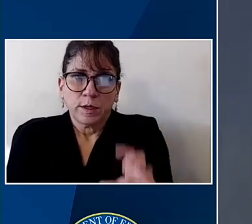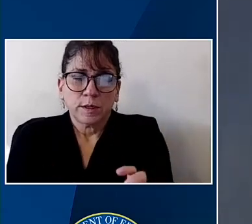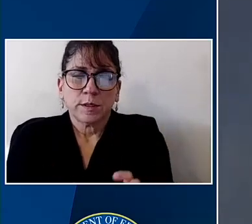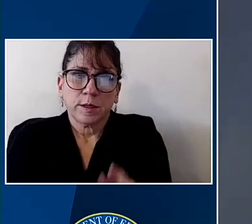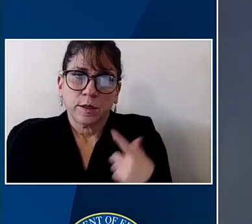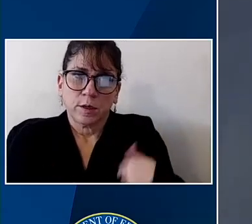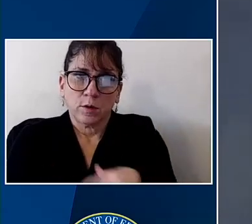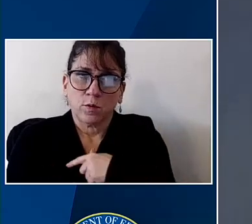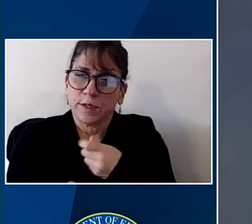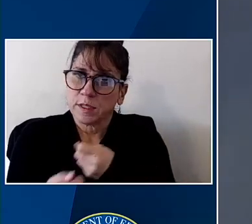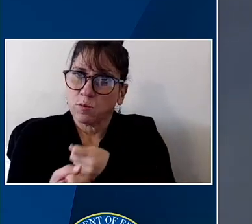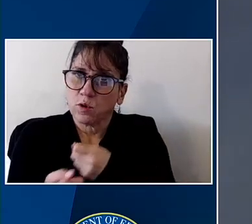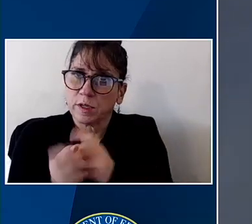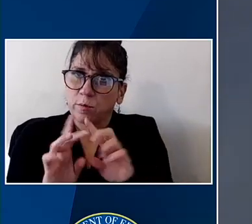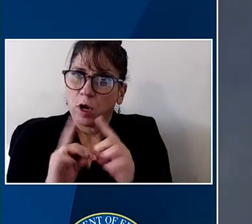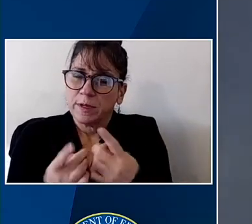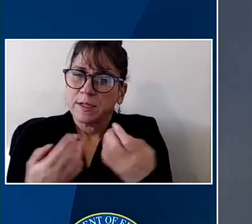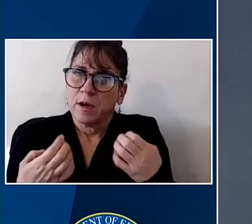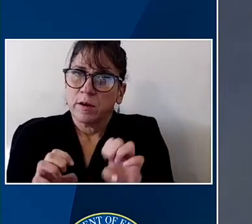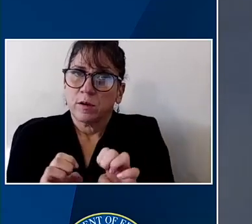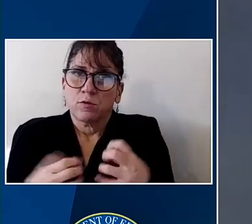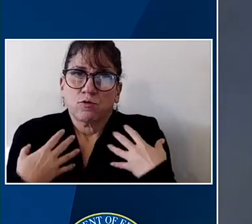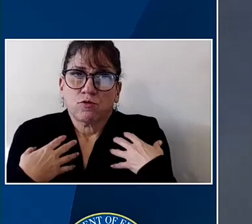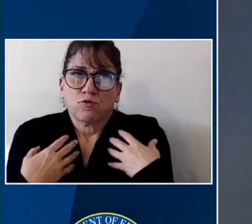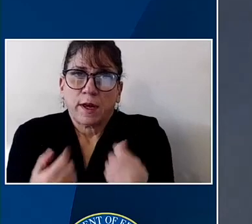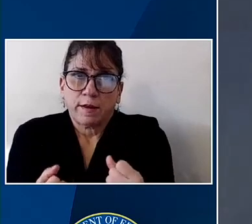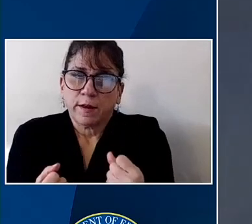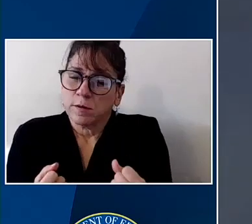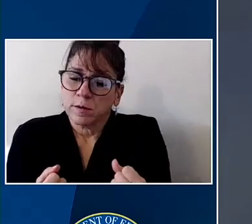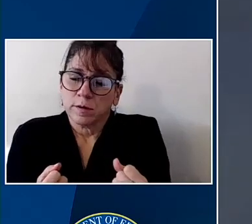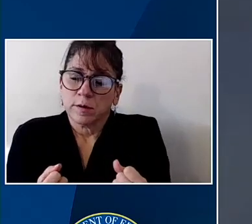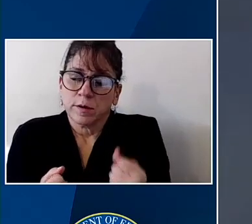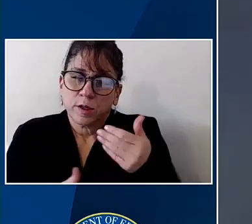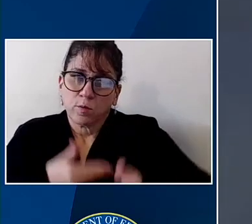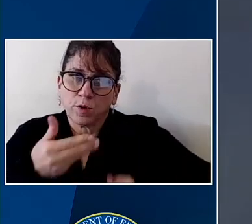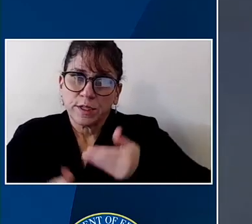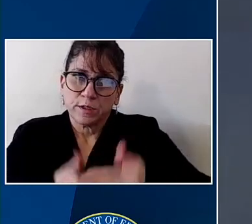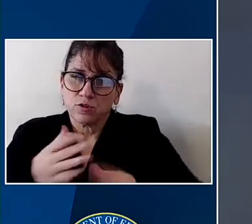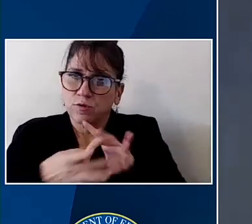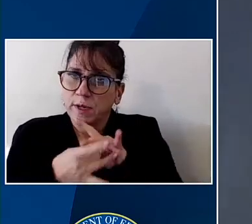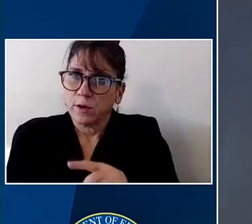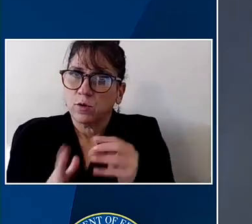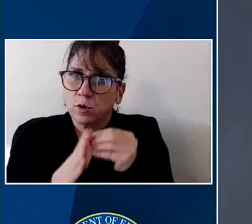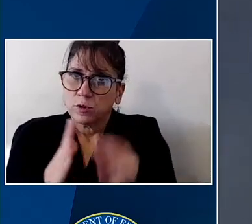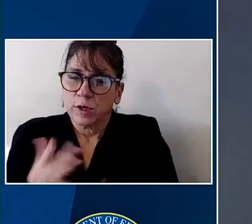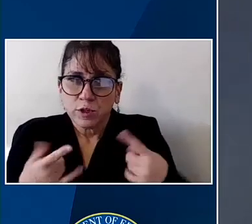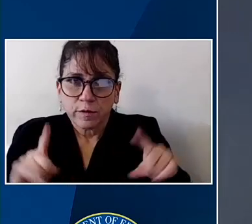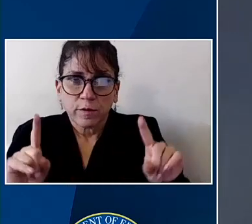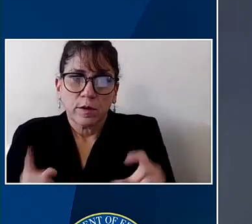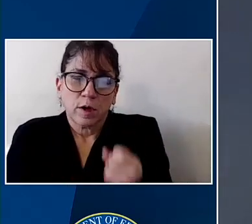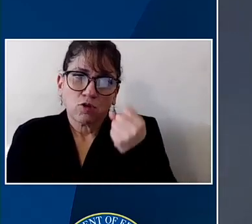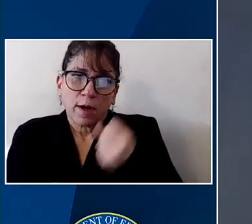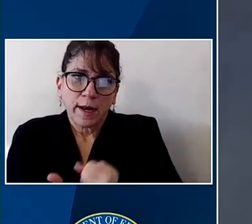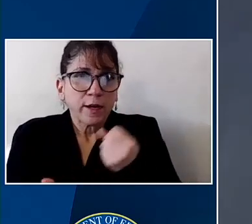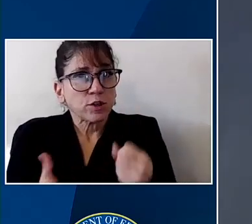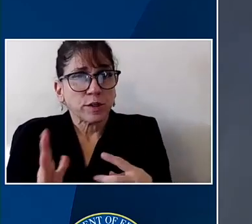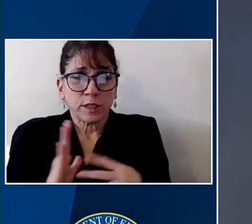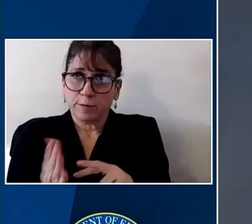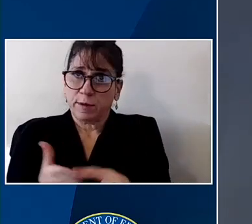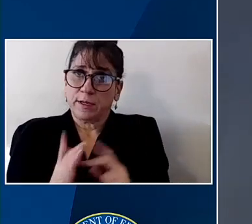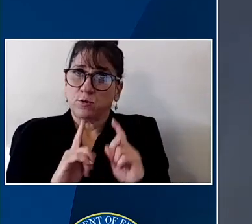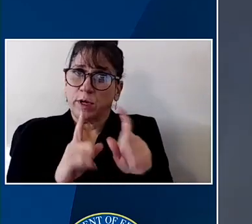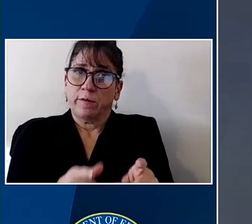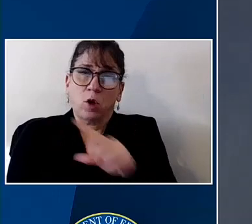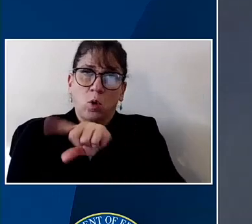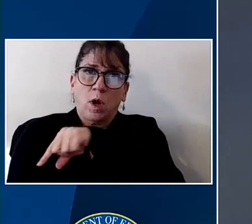supports the department's efforts to strengthen the accreditation procedures related to student achievement. Accreditation is meant to provide a level of quality assurance